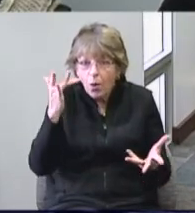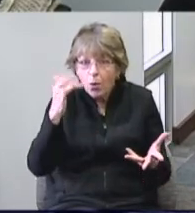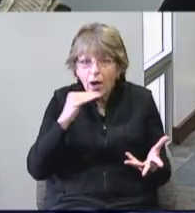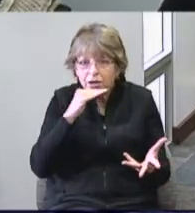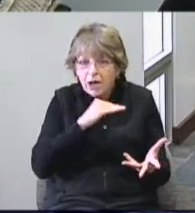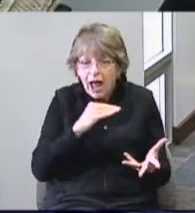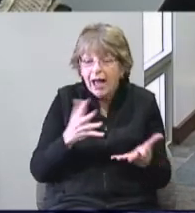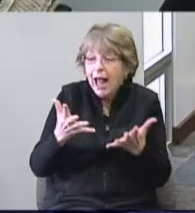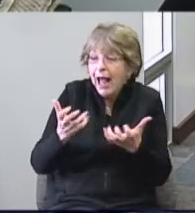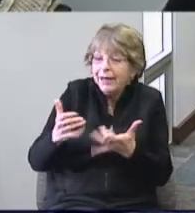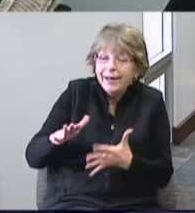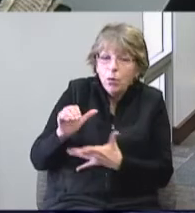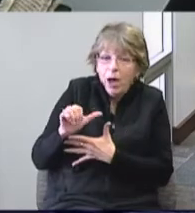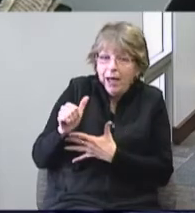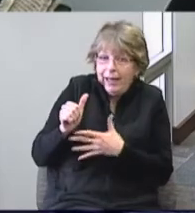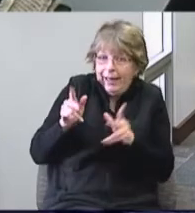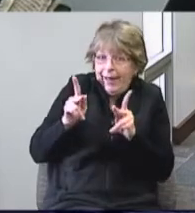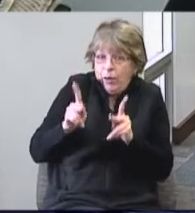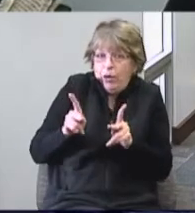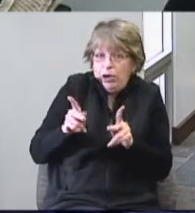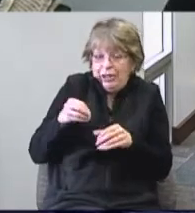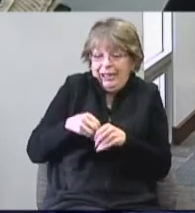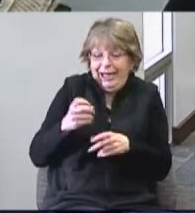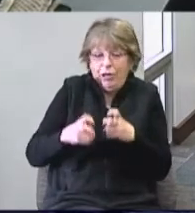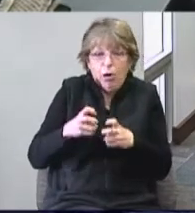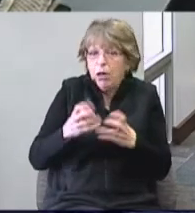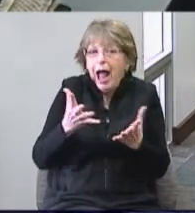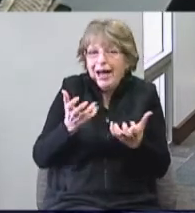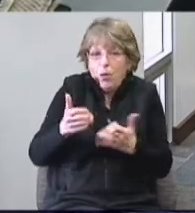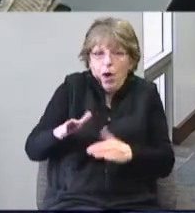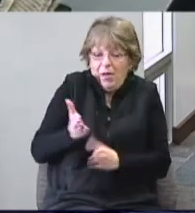trouble. I didn't want to actually be a part of it, actually.